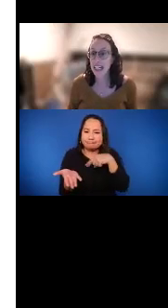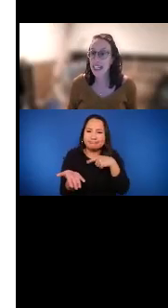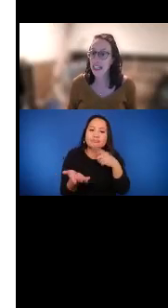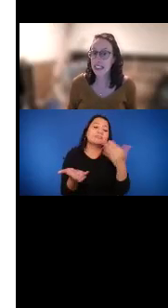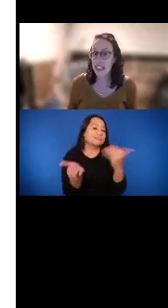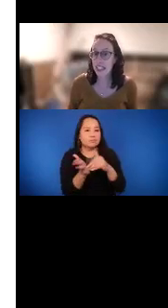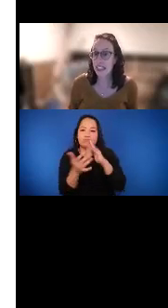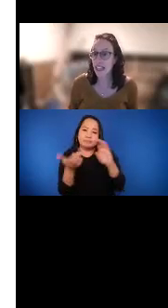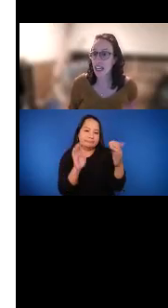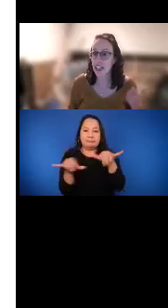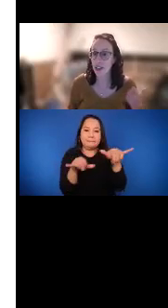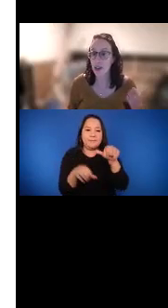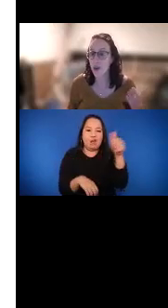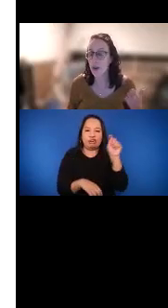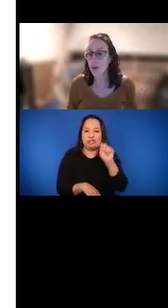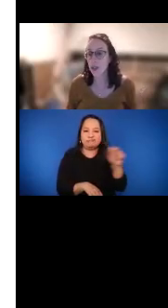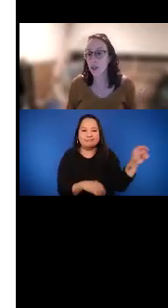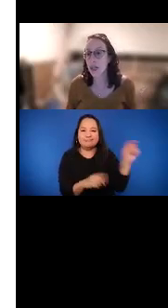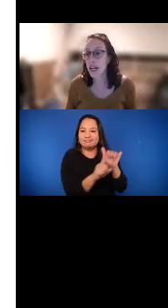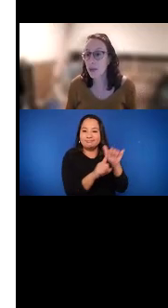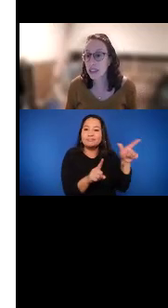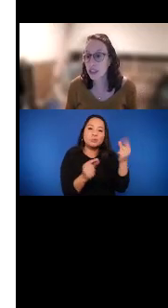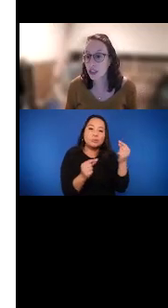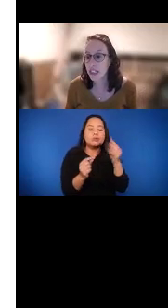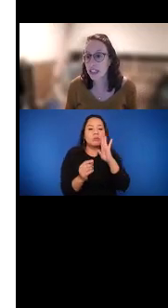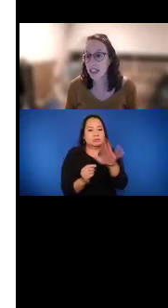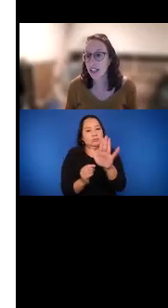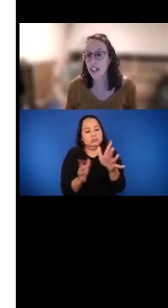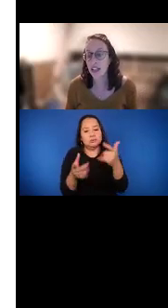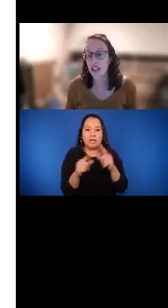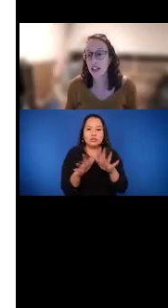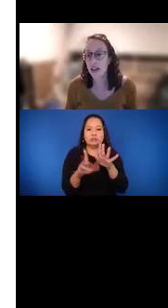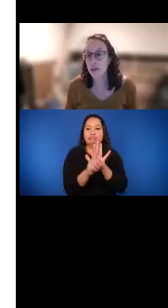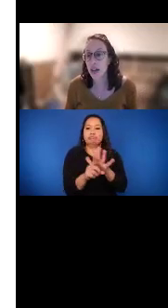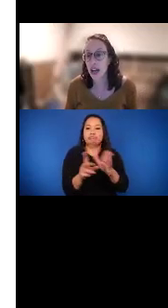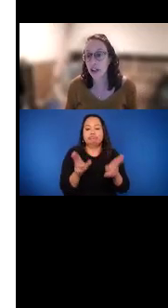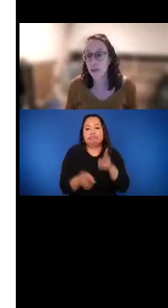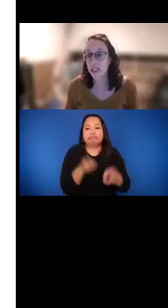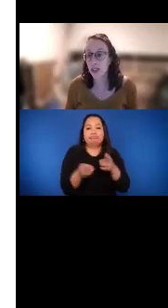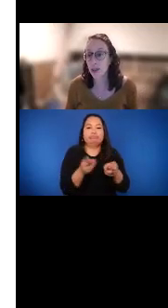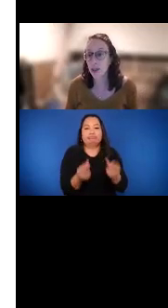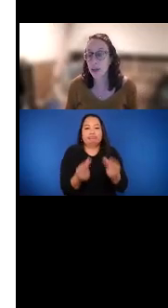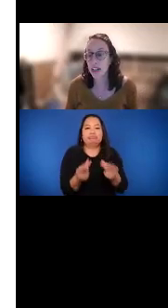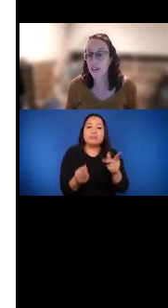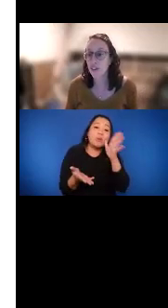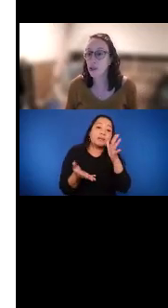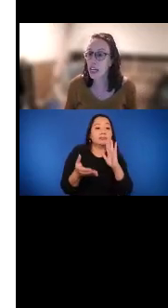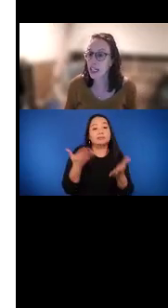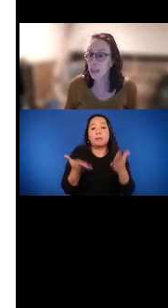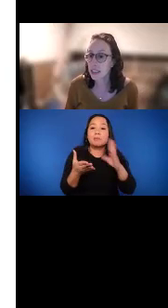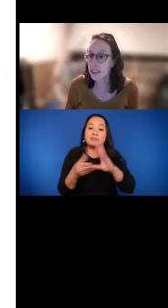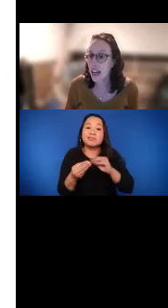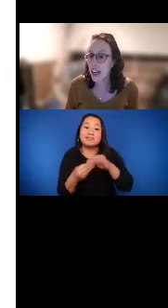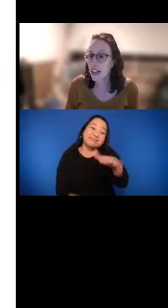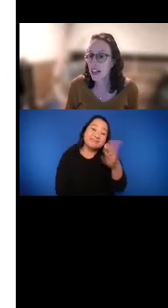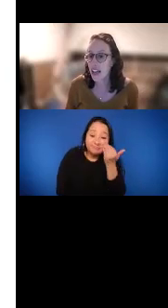say, listen, your neighbor's interested in hiring me too, but if you sign